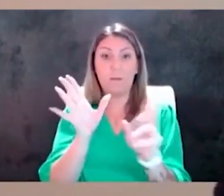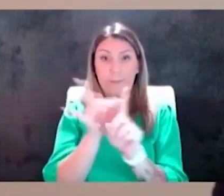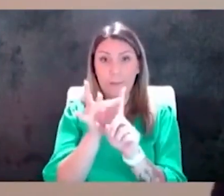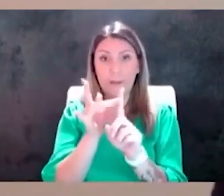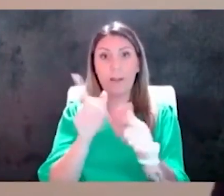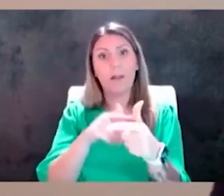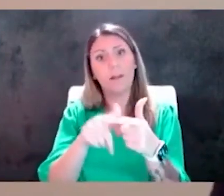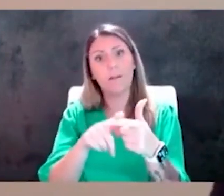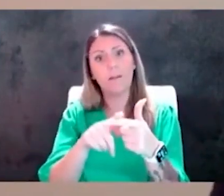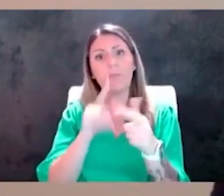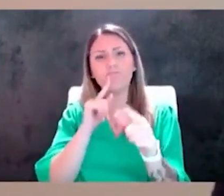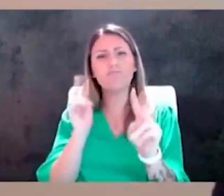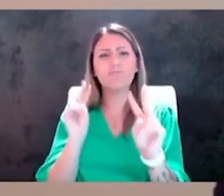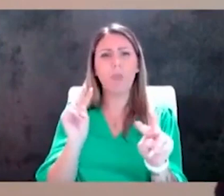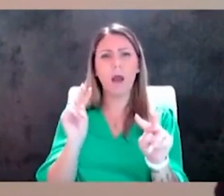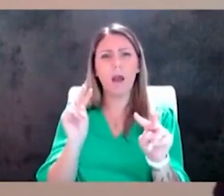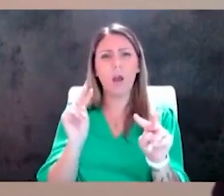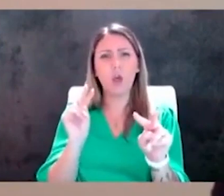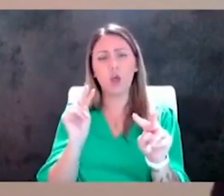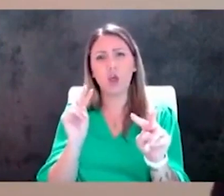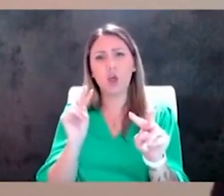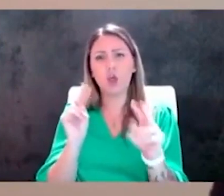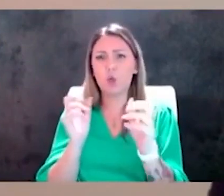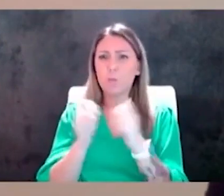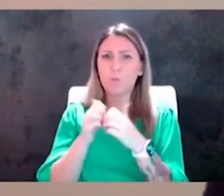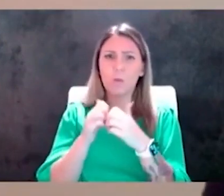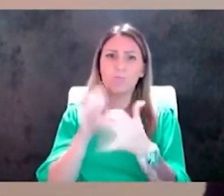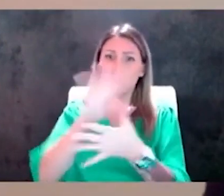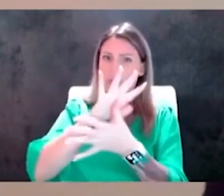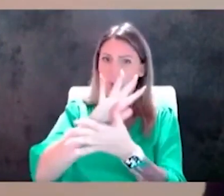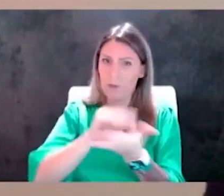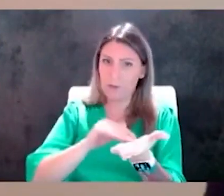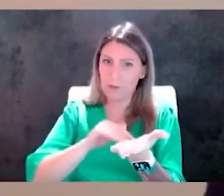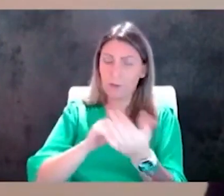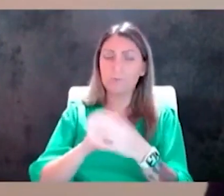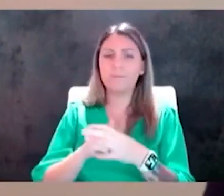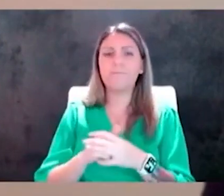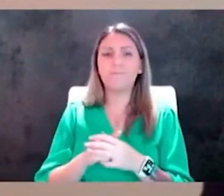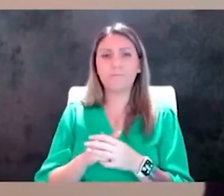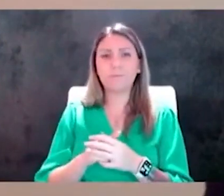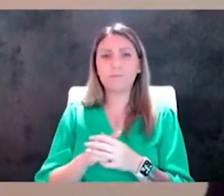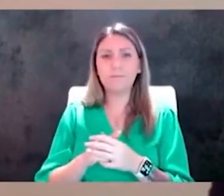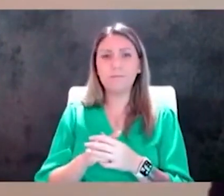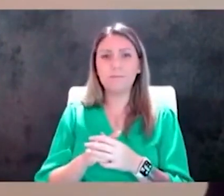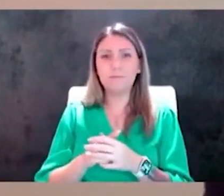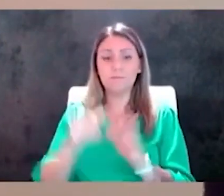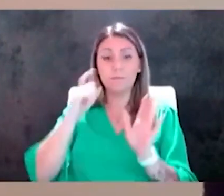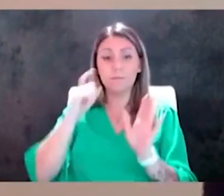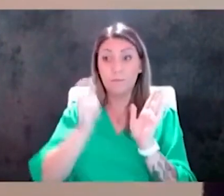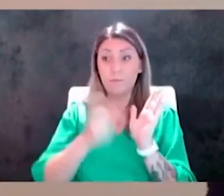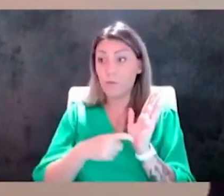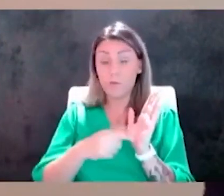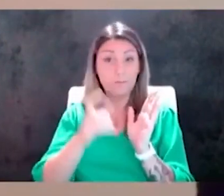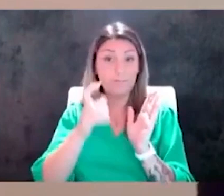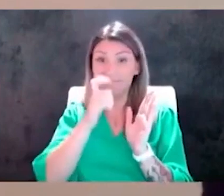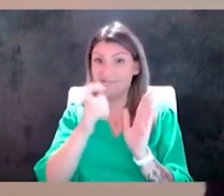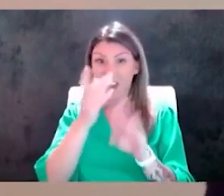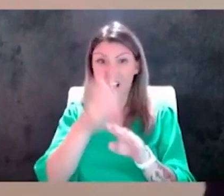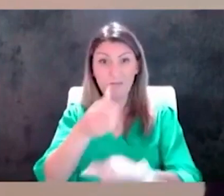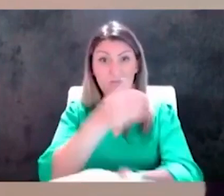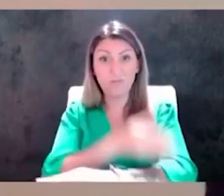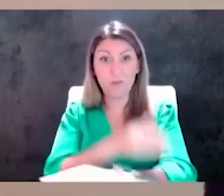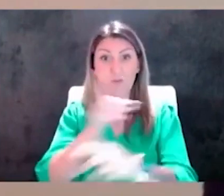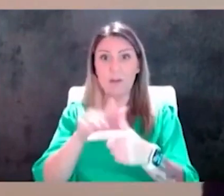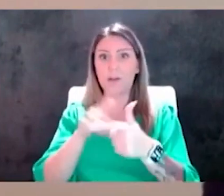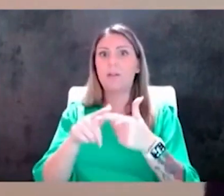of monitored it with my primary care physician, and noticed that it didn't improve. And then it was joined by